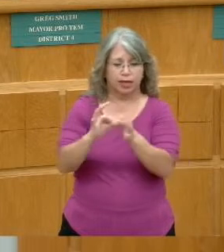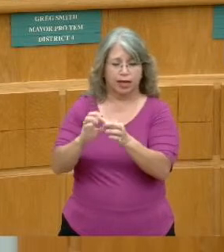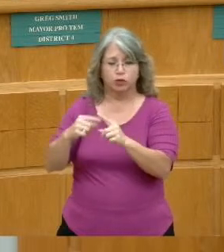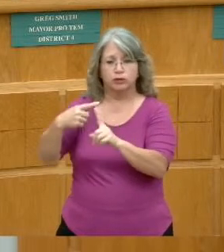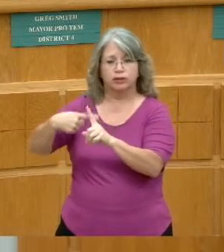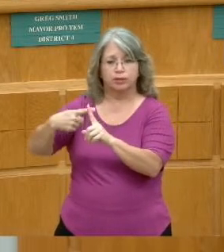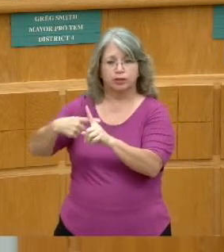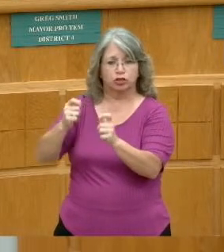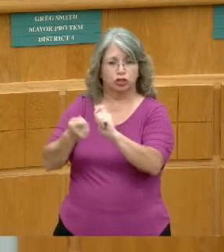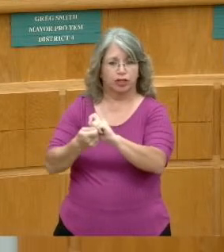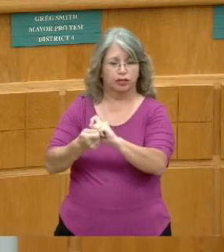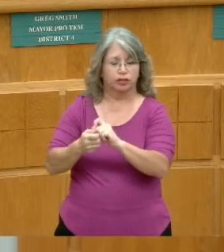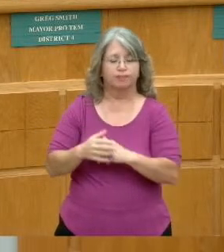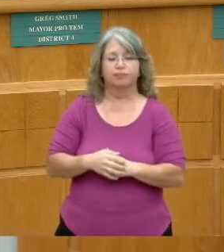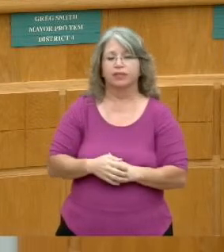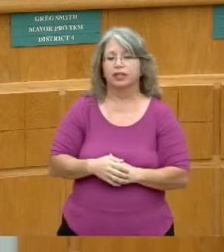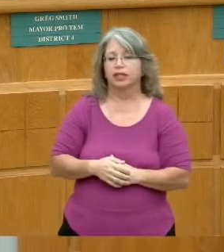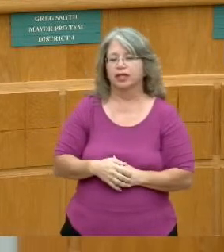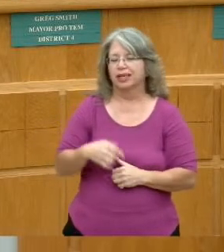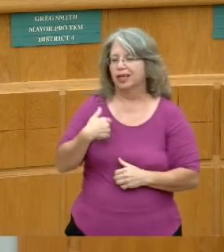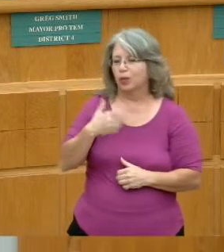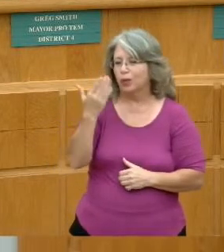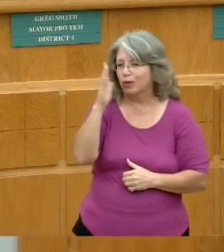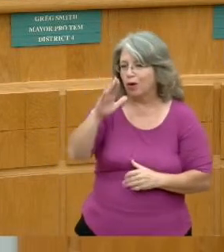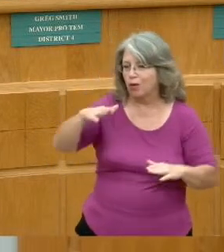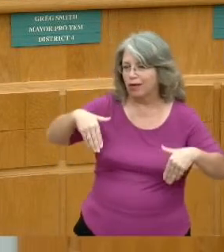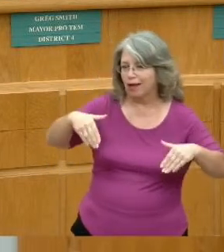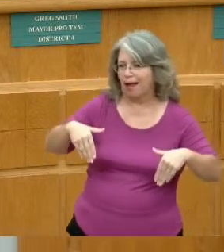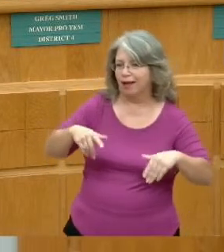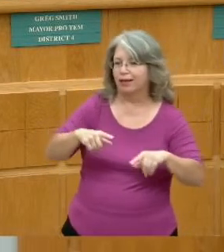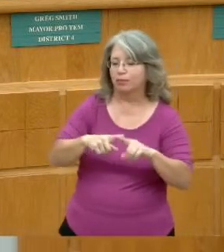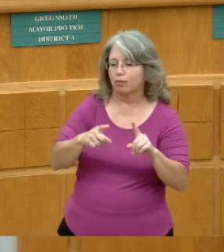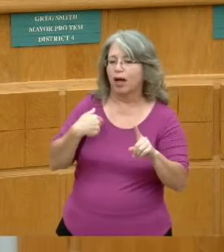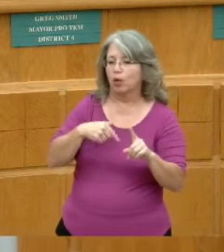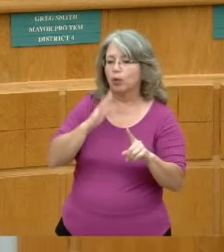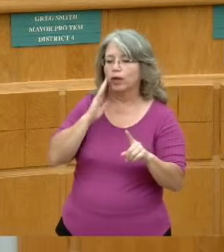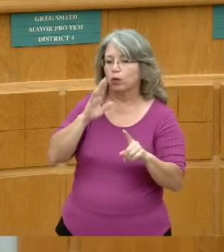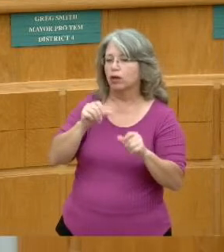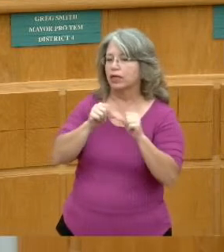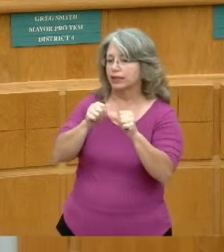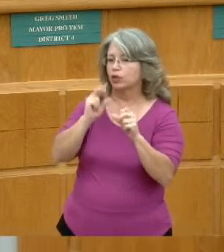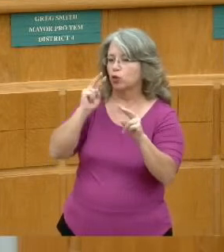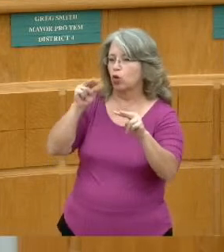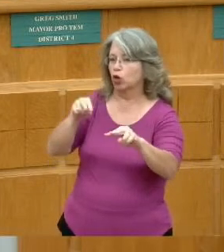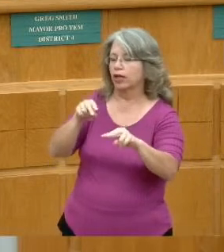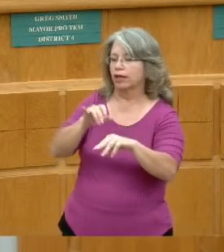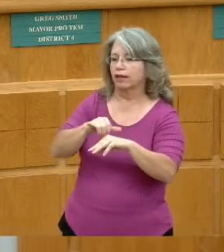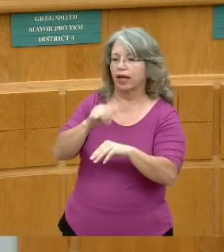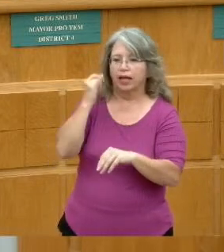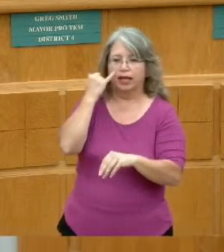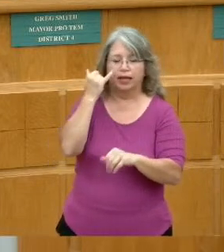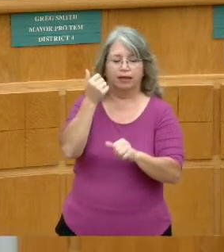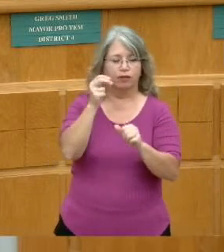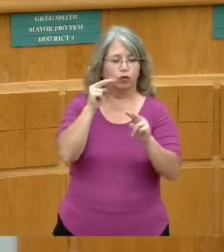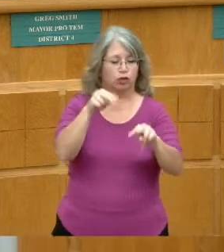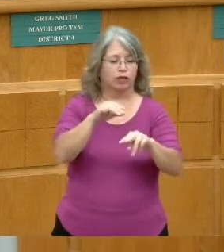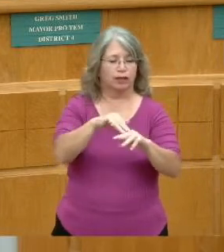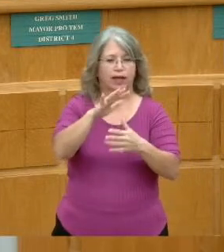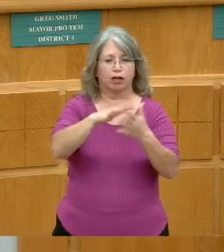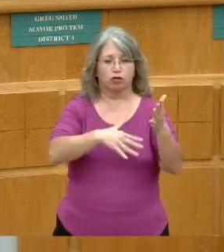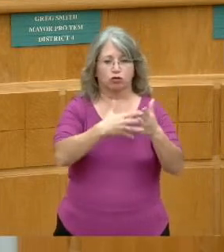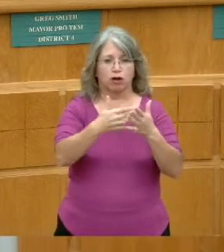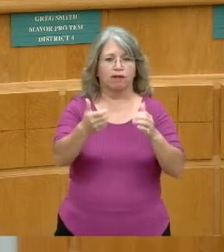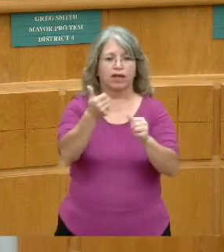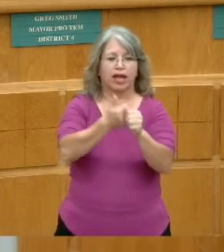We don't know that right now, but it's something that we'll look at. If you look at that graph, every county, or it's not every county, every